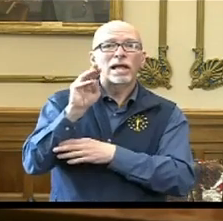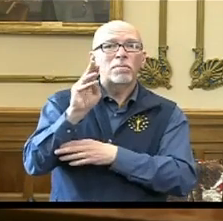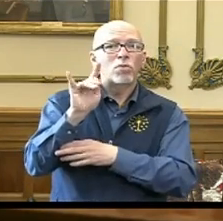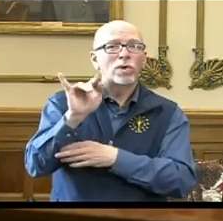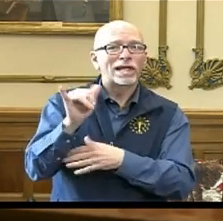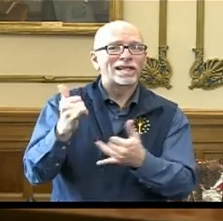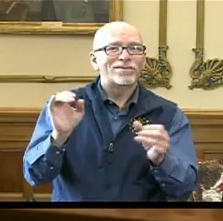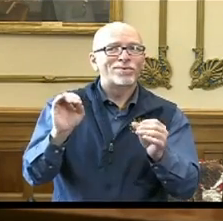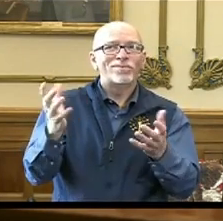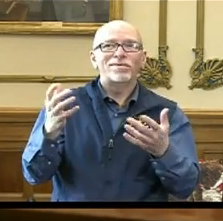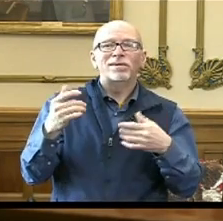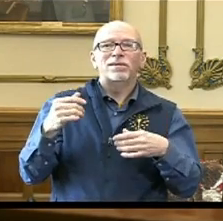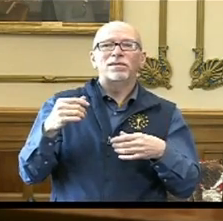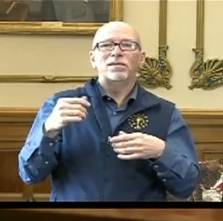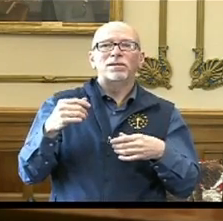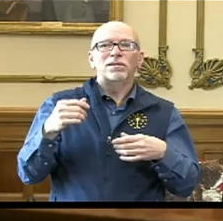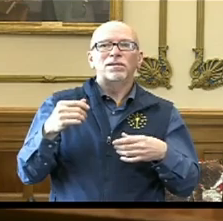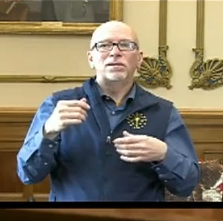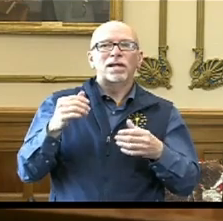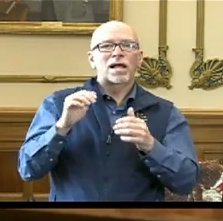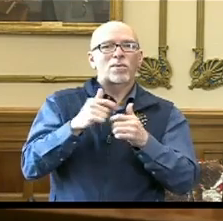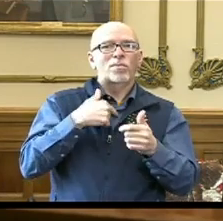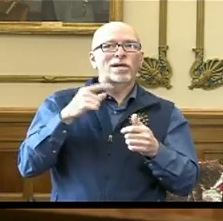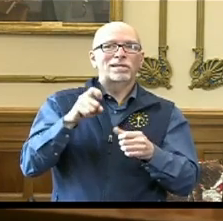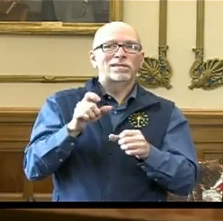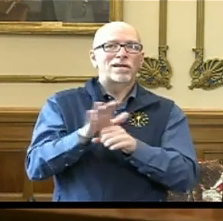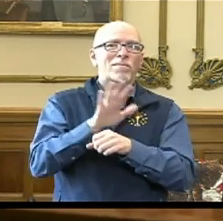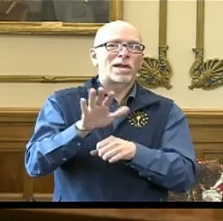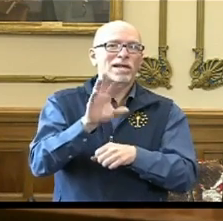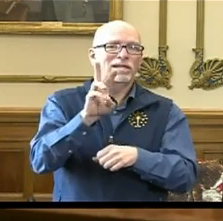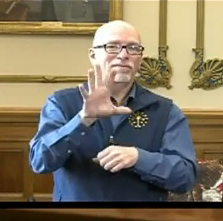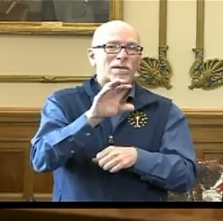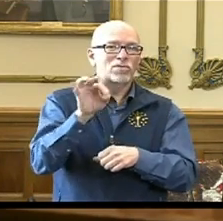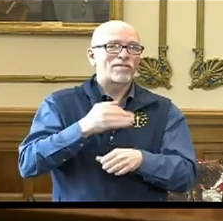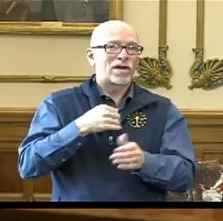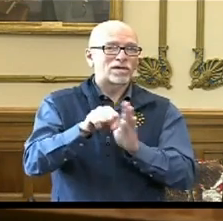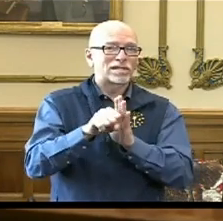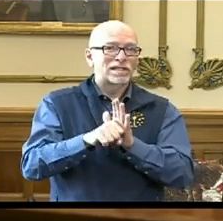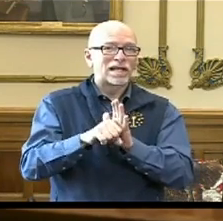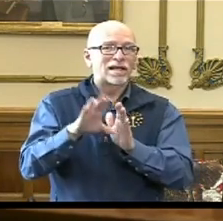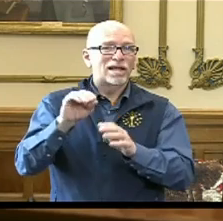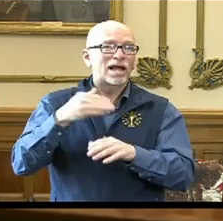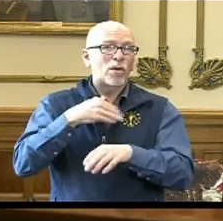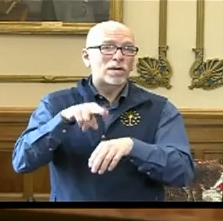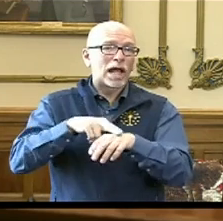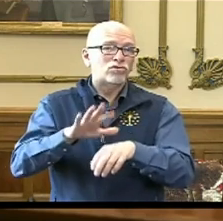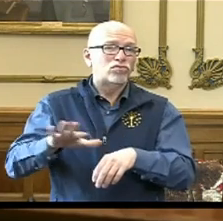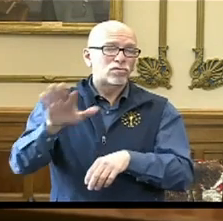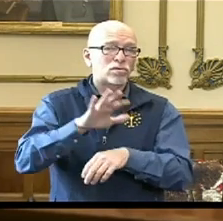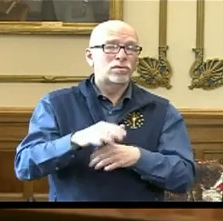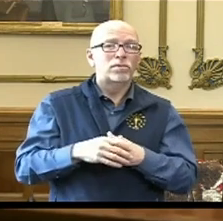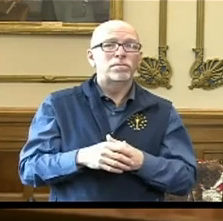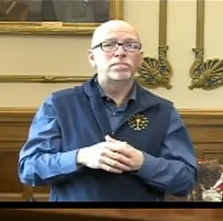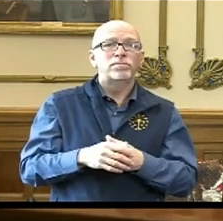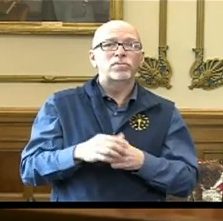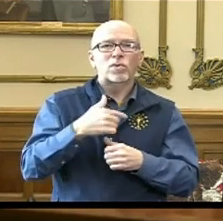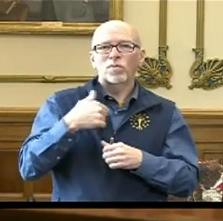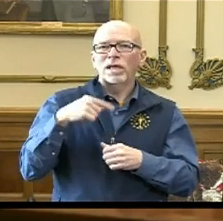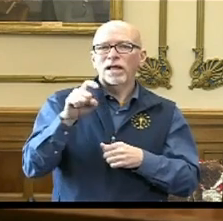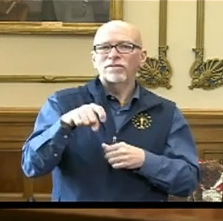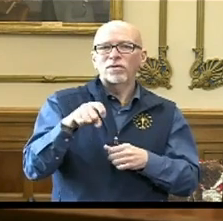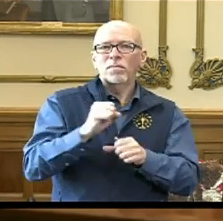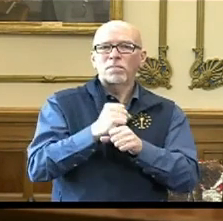with the vaccines that, cover about 65% of our state and our national population, we're going to have to